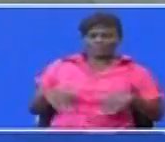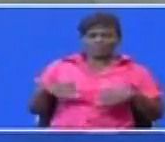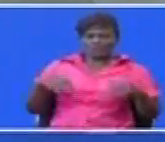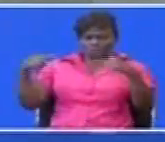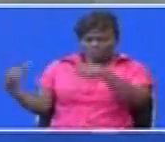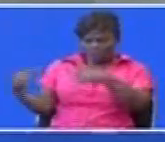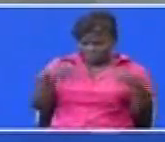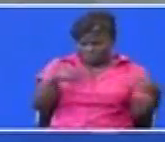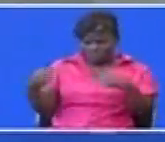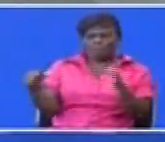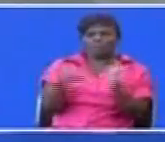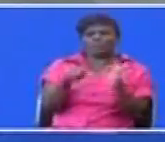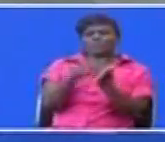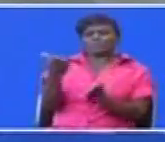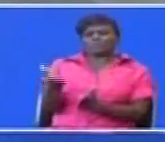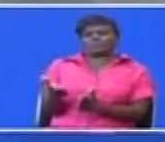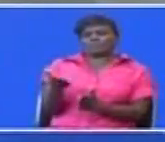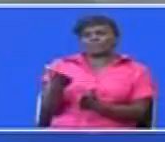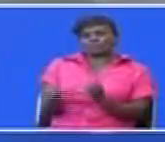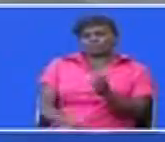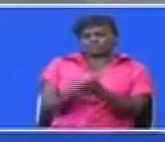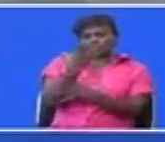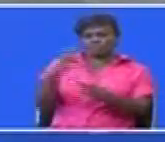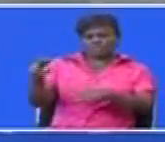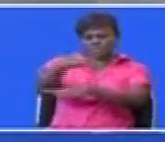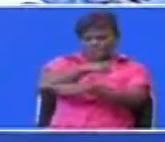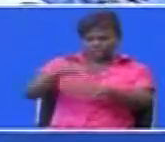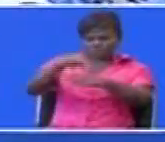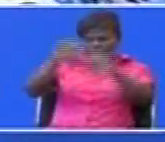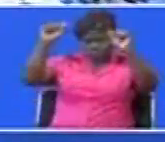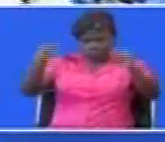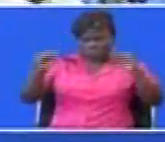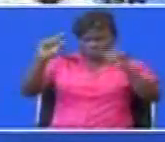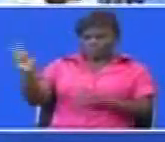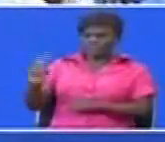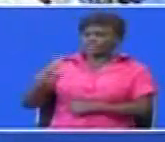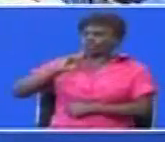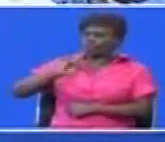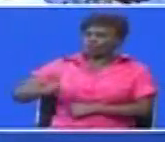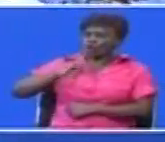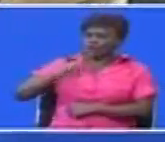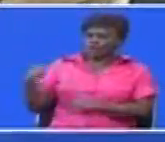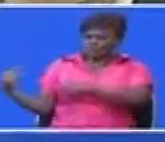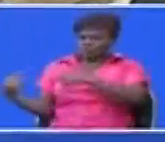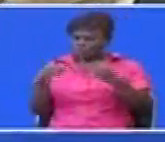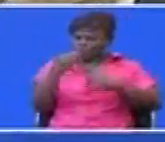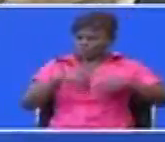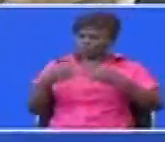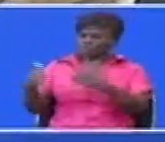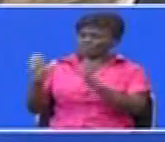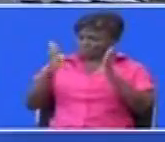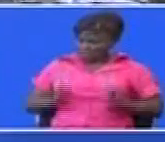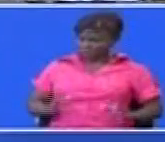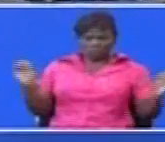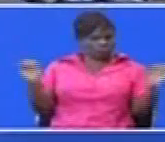fight this vice by mounting a truly national campaign. The president warned that the fight on corruption will spare nobody because